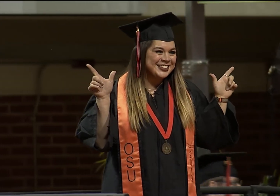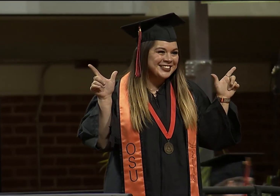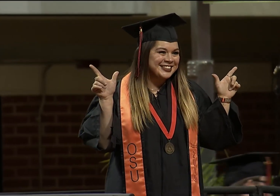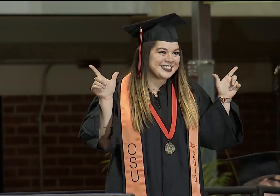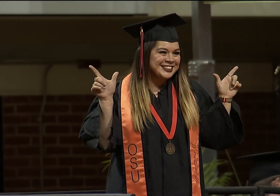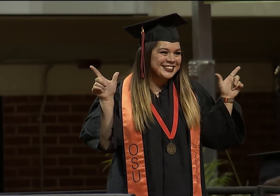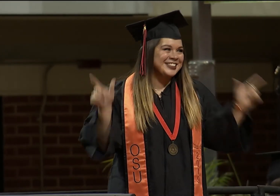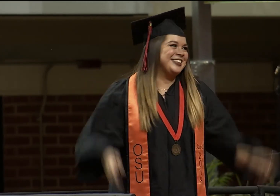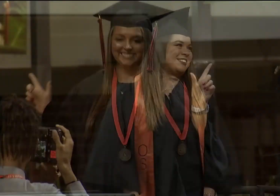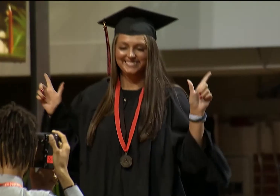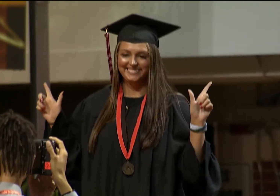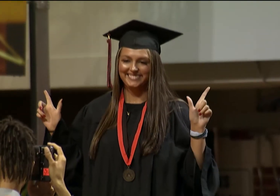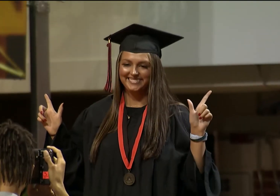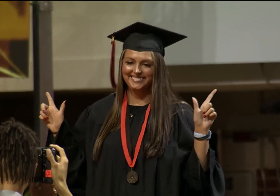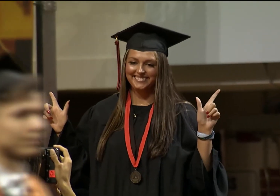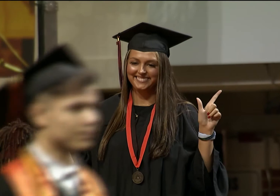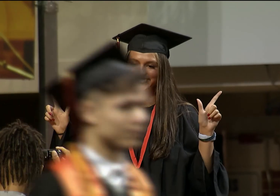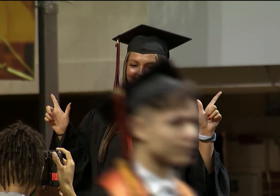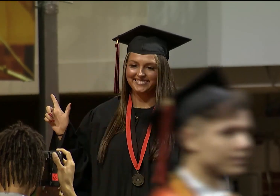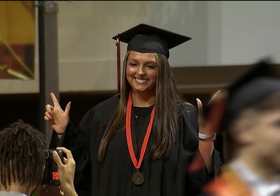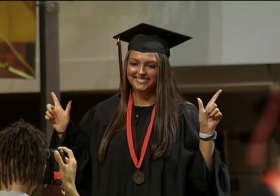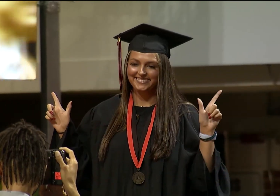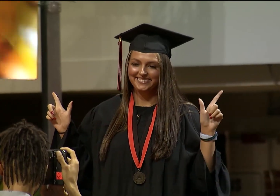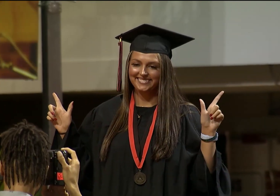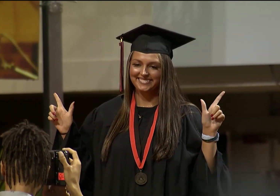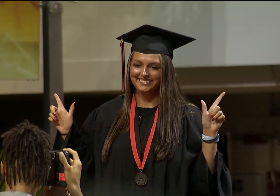Alyssa Quintanilla.